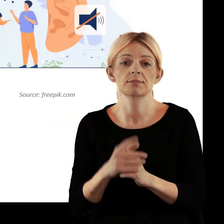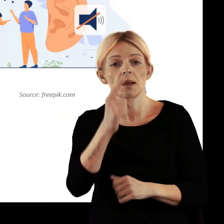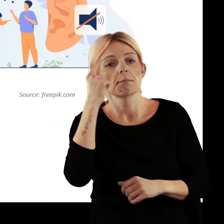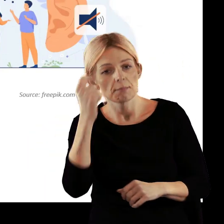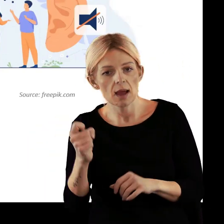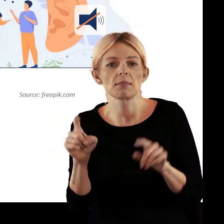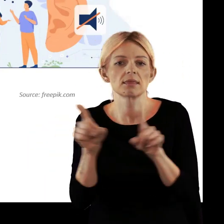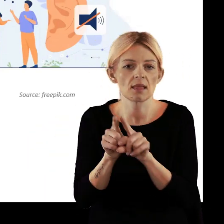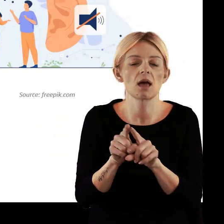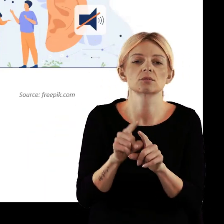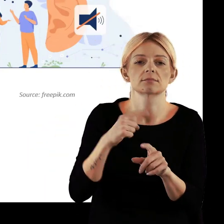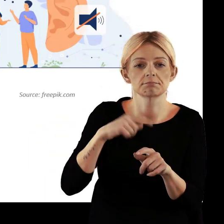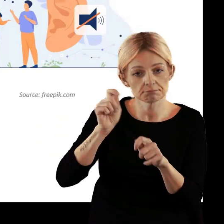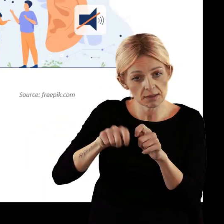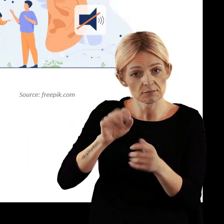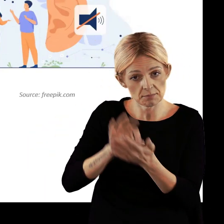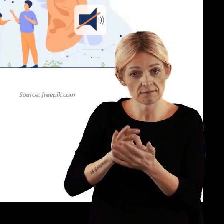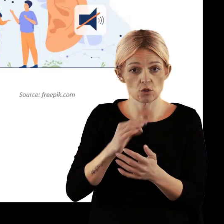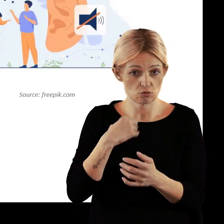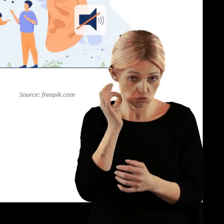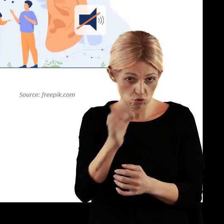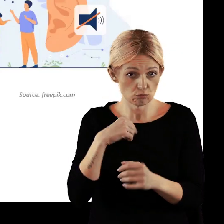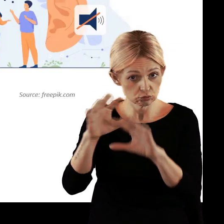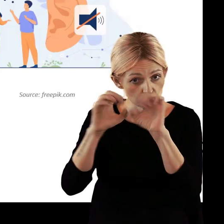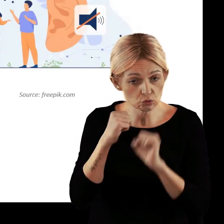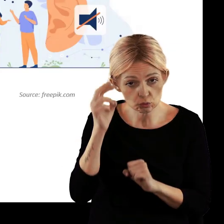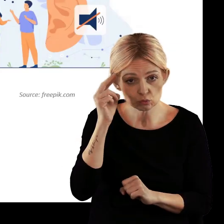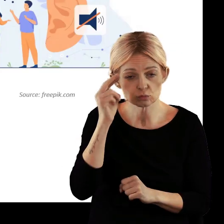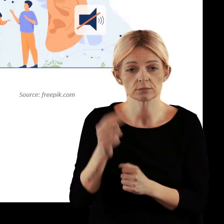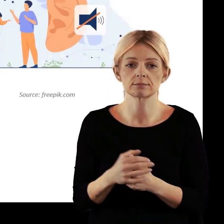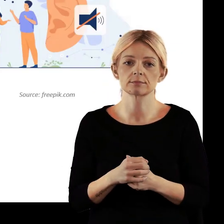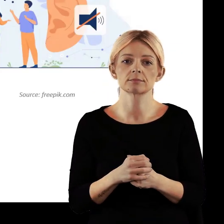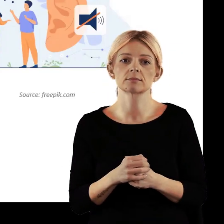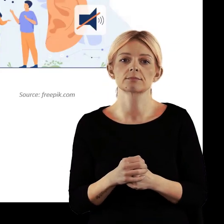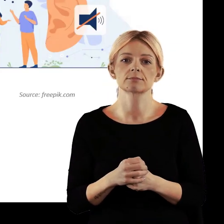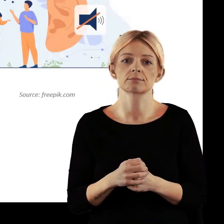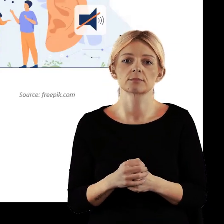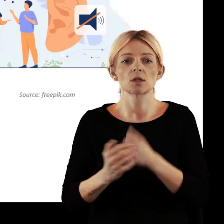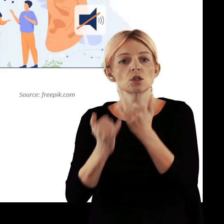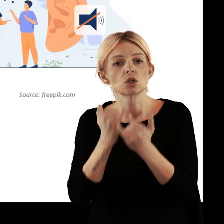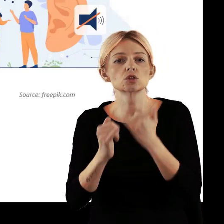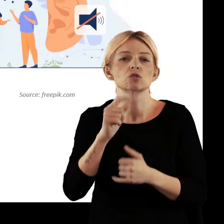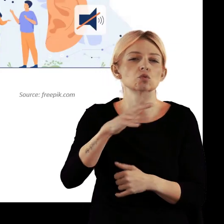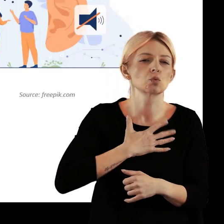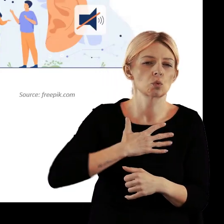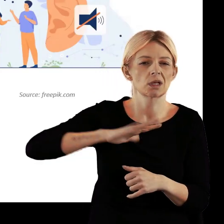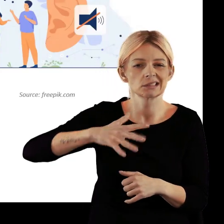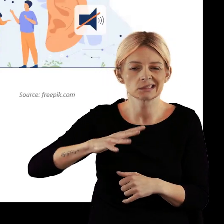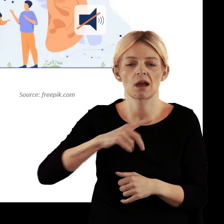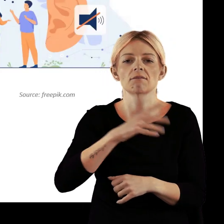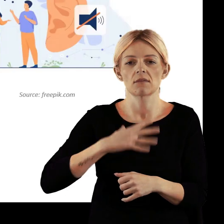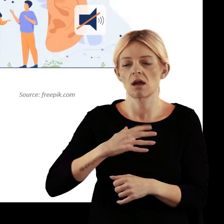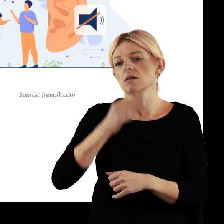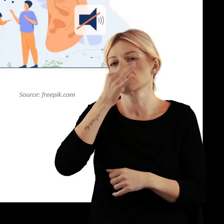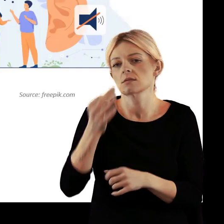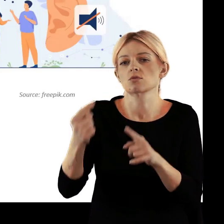you have understood your conversation partner correctly. If you have any doubts, it is worth asking additional